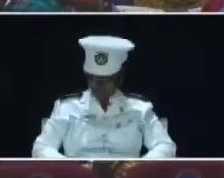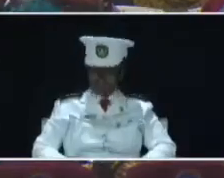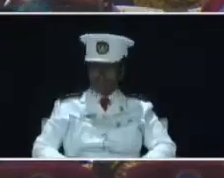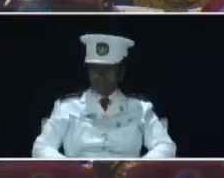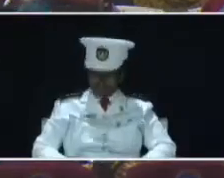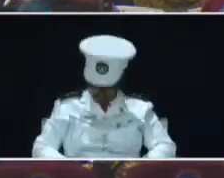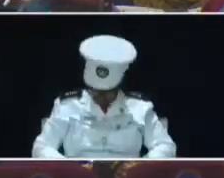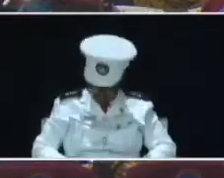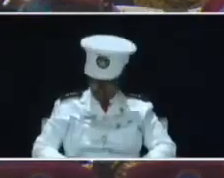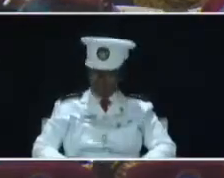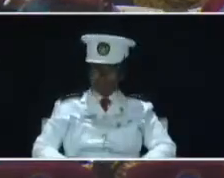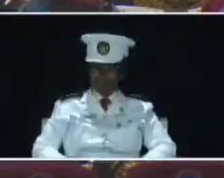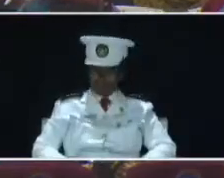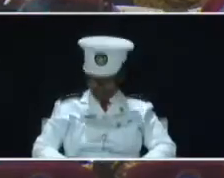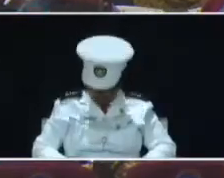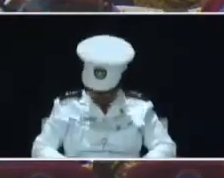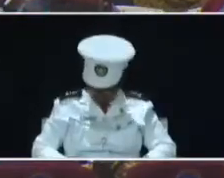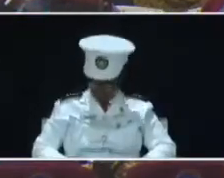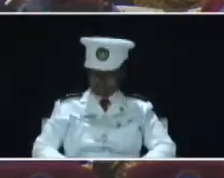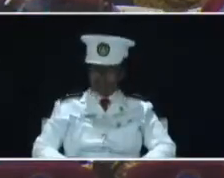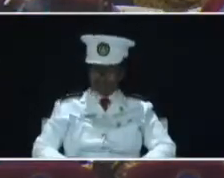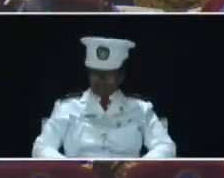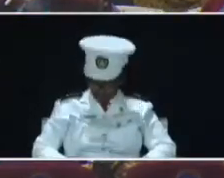Thank you, Lord.